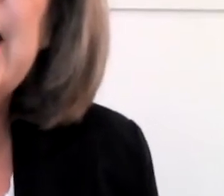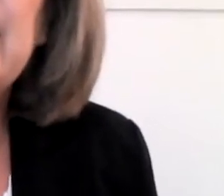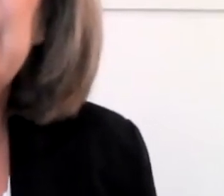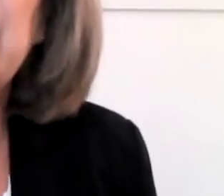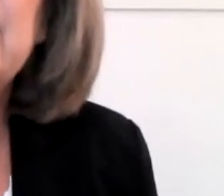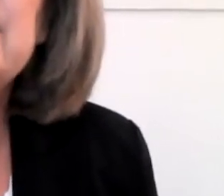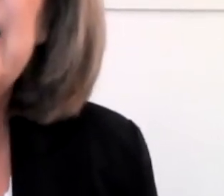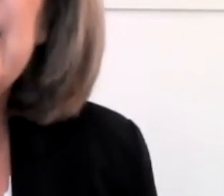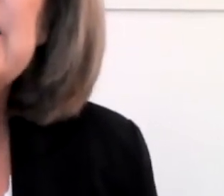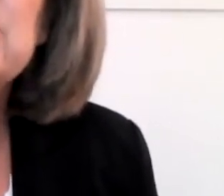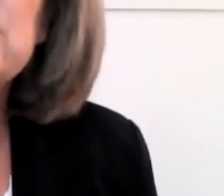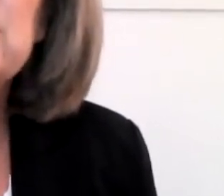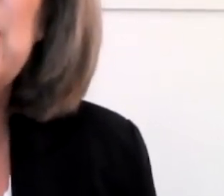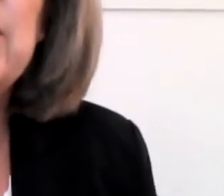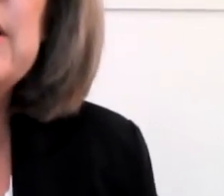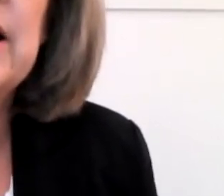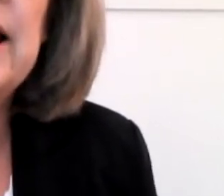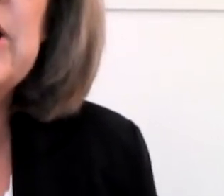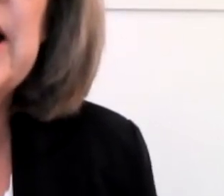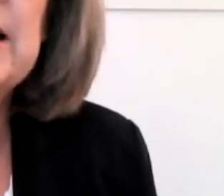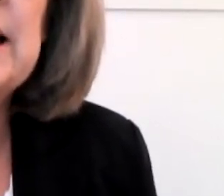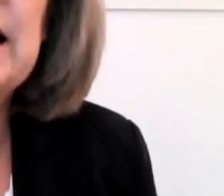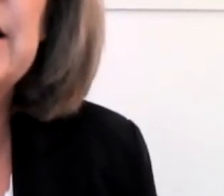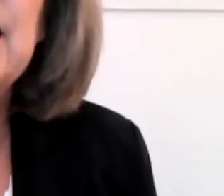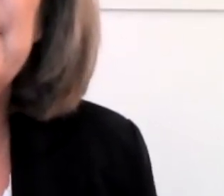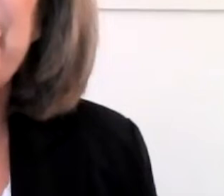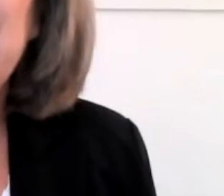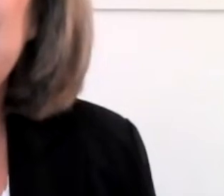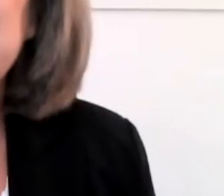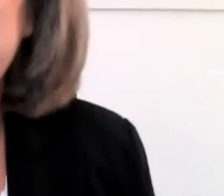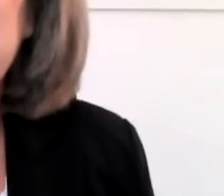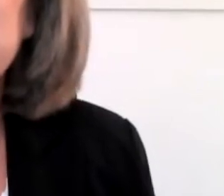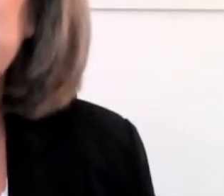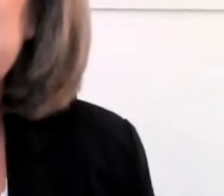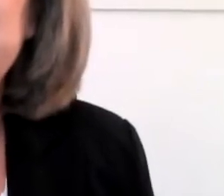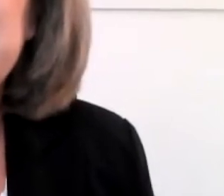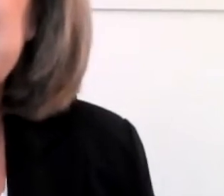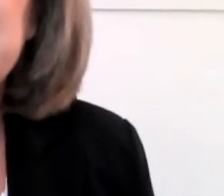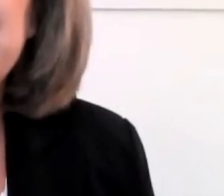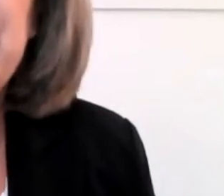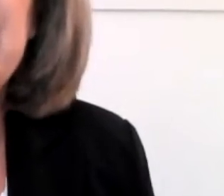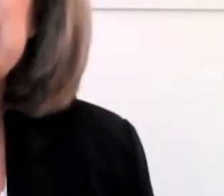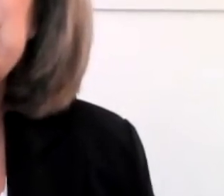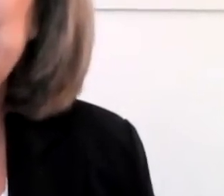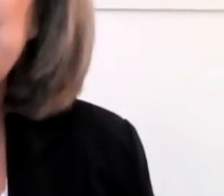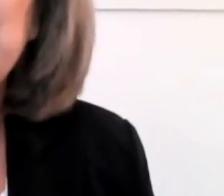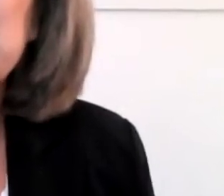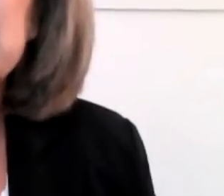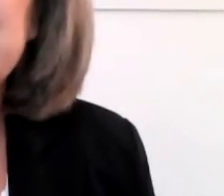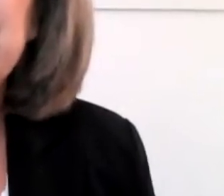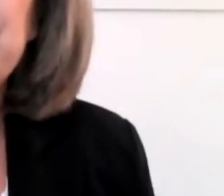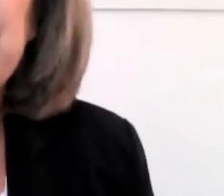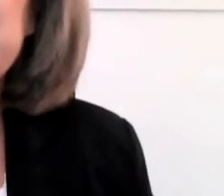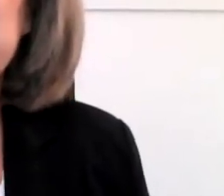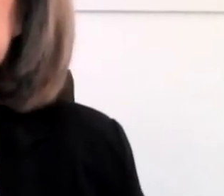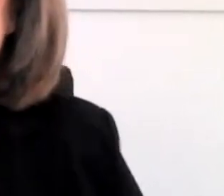need to take here is that ACE scores go until age 18, and they have really big impact. So some